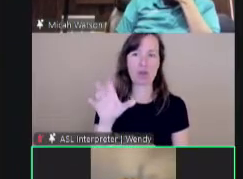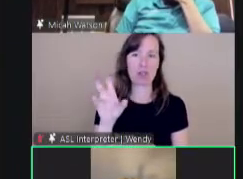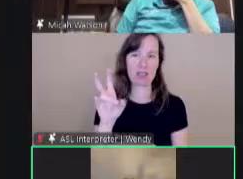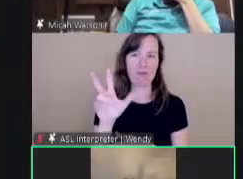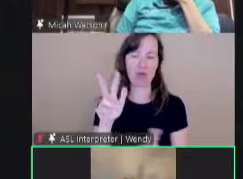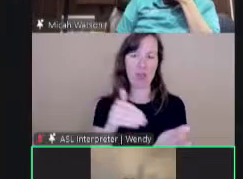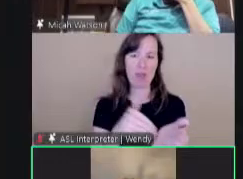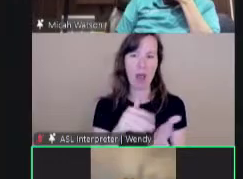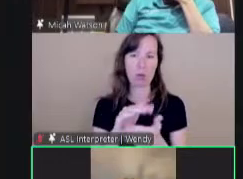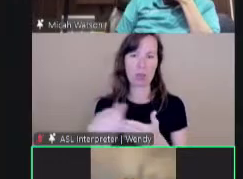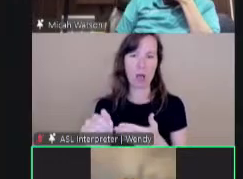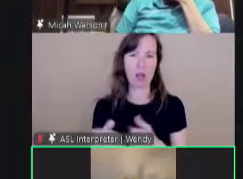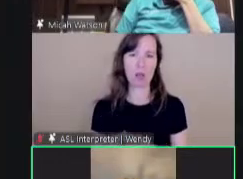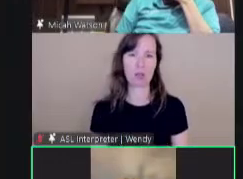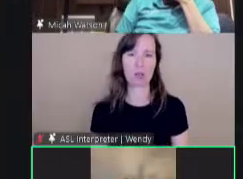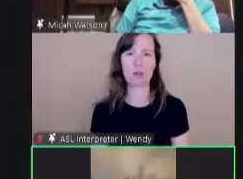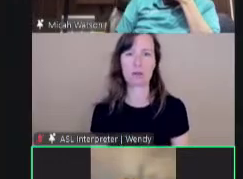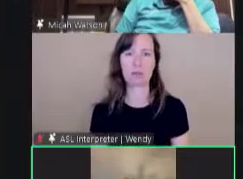$8,873,000.